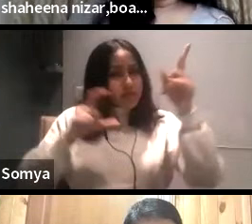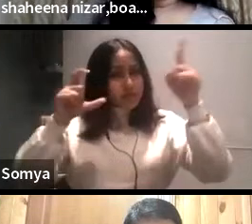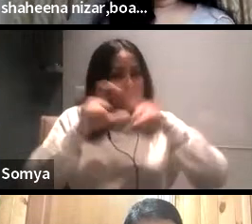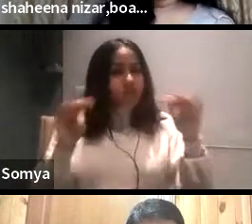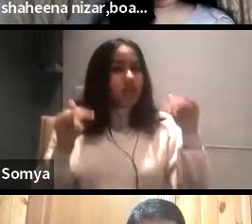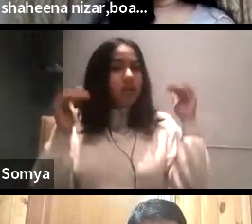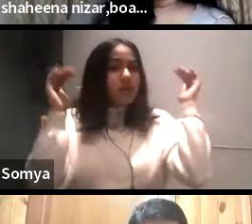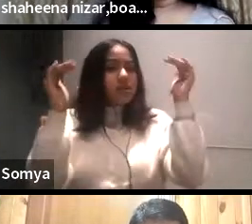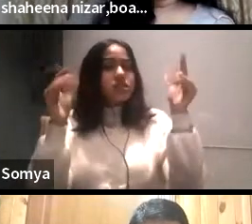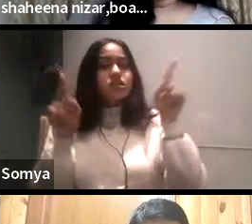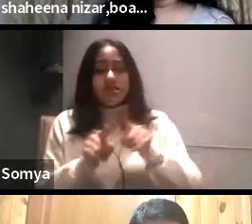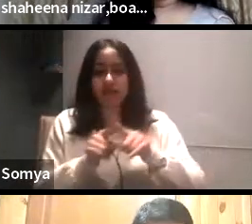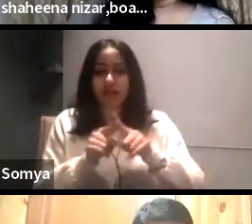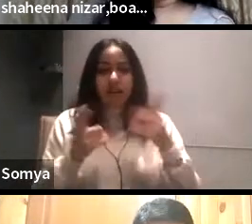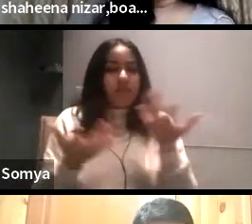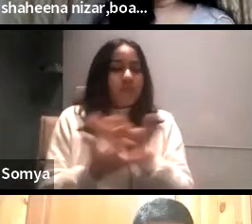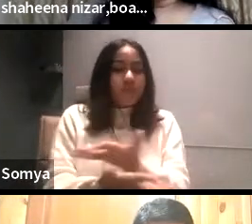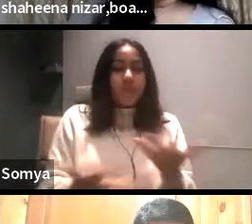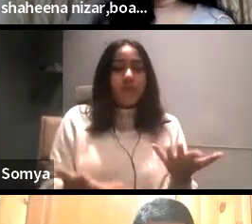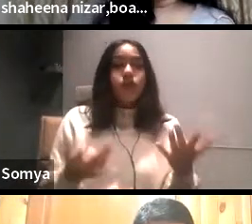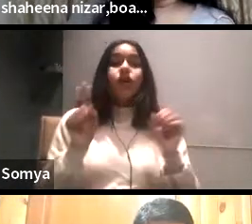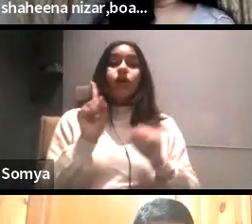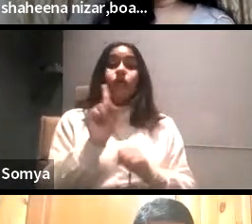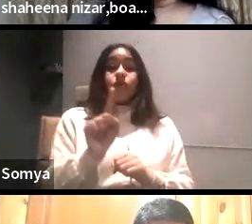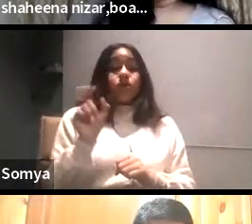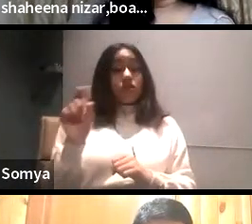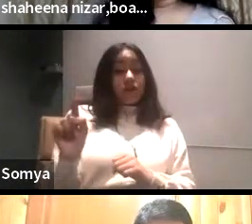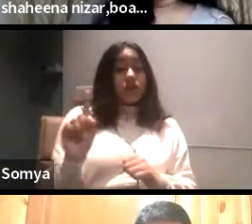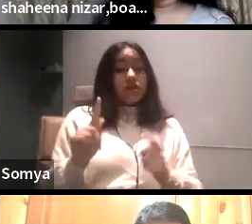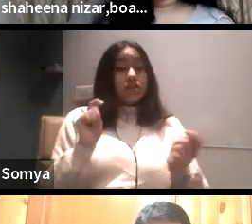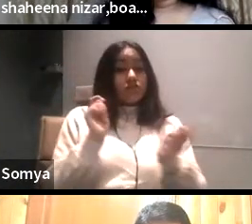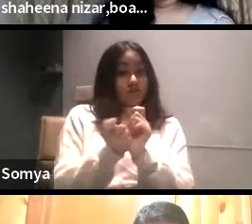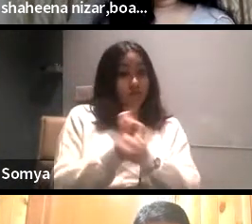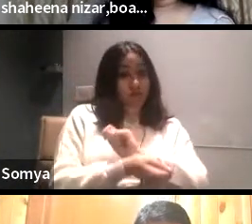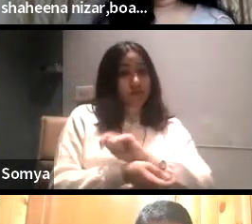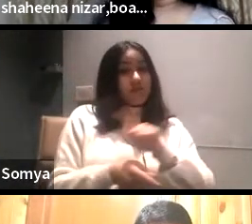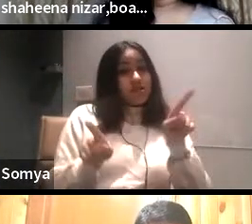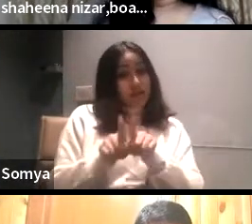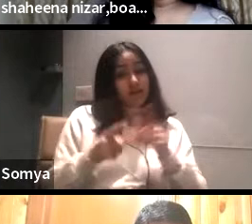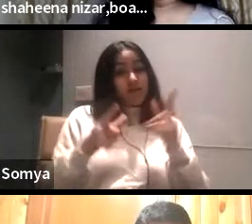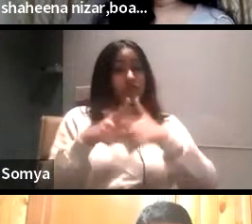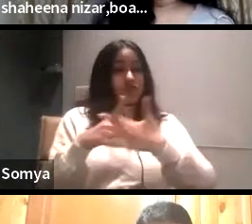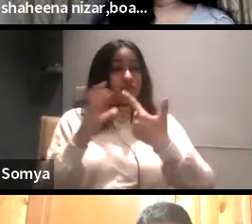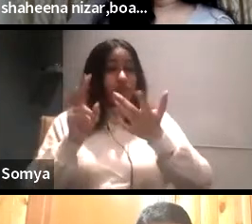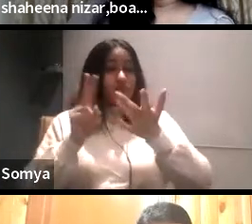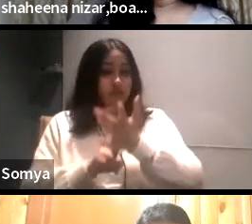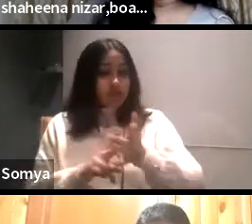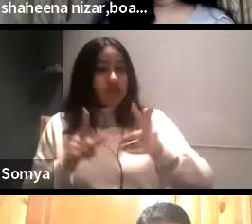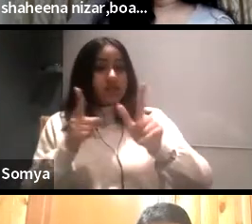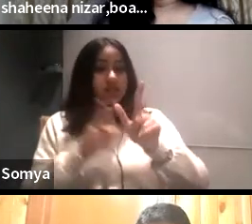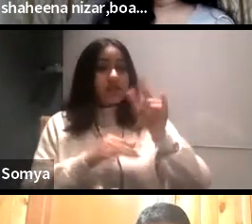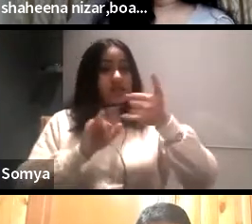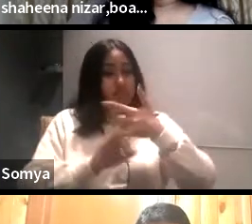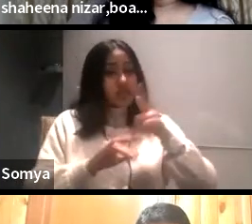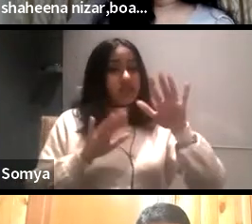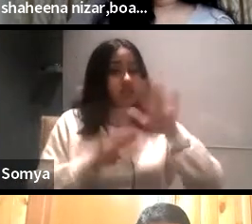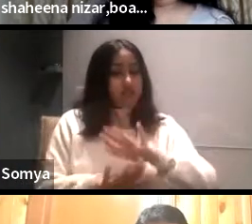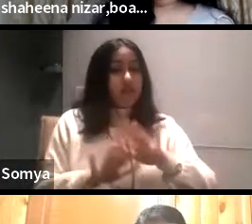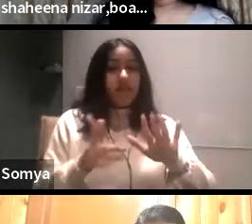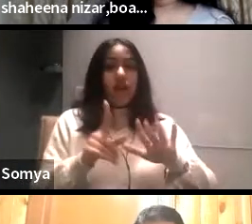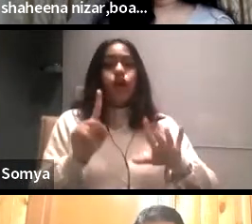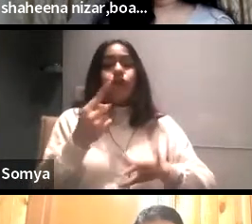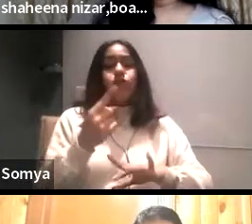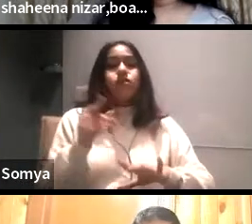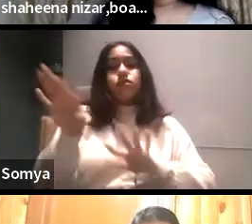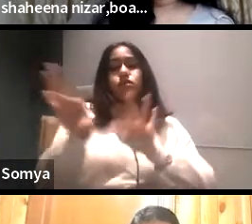whole strategy. When we were, one of our implementation is for Johnson & Johnson, where our whole strategy was to